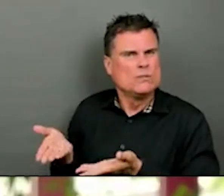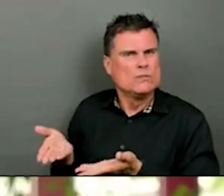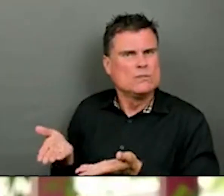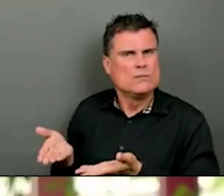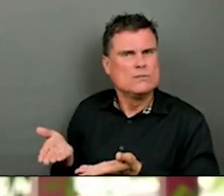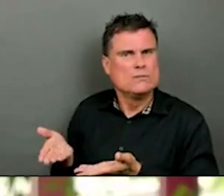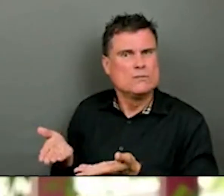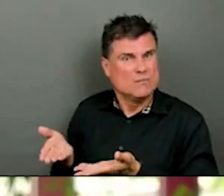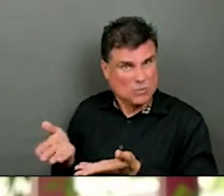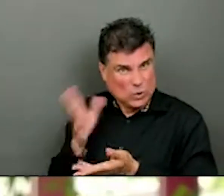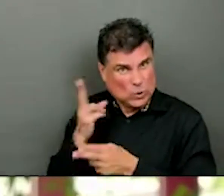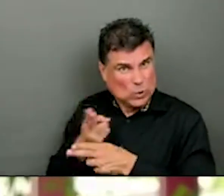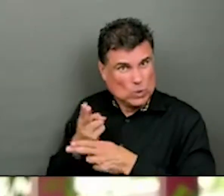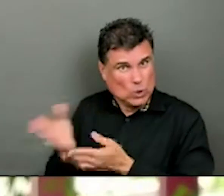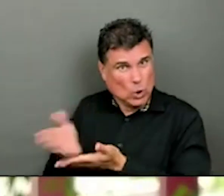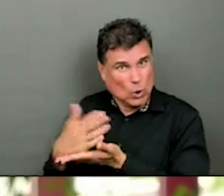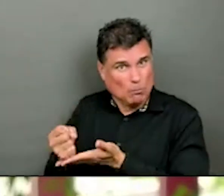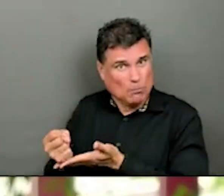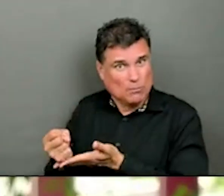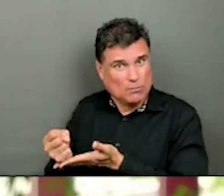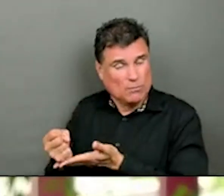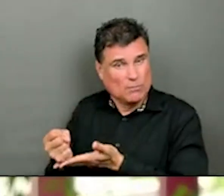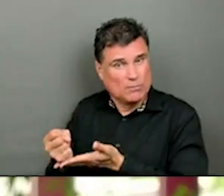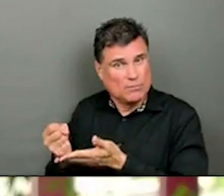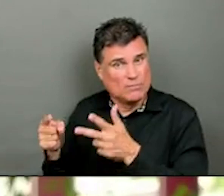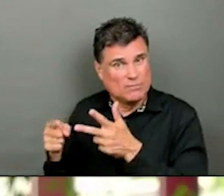as a second dose to people who had